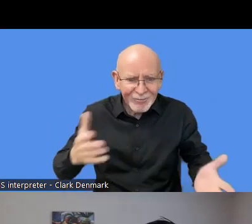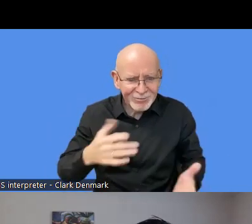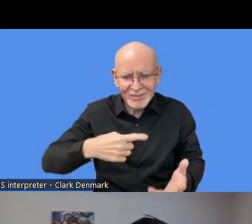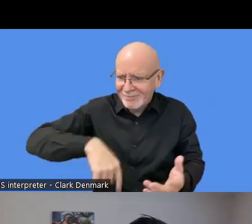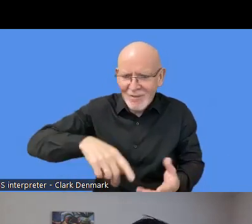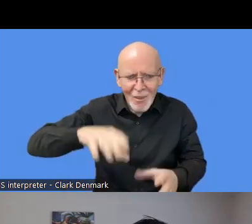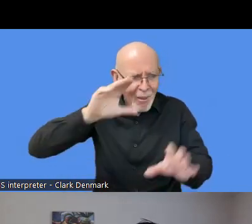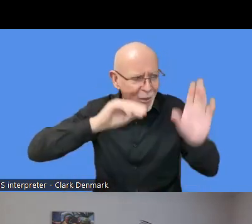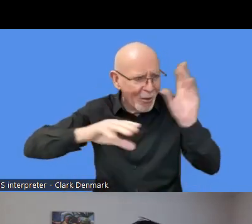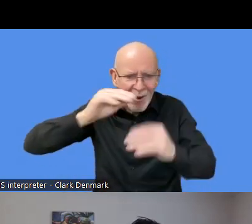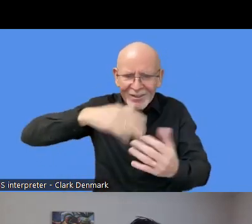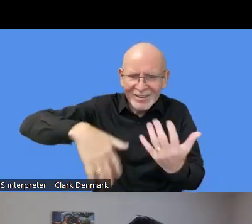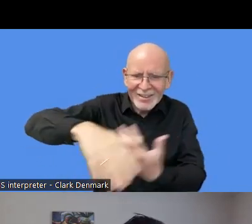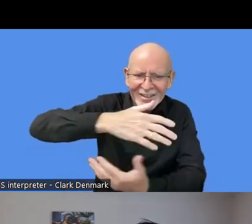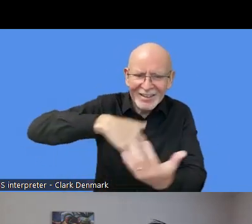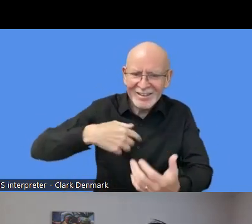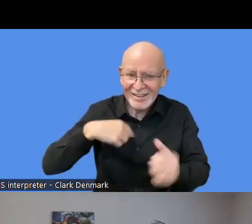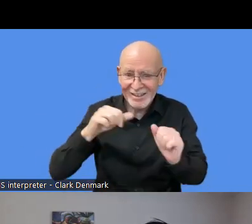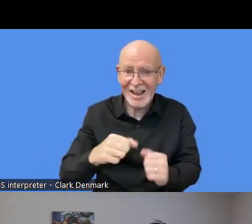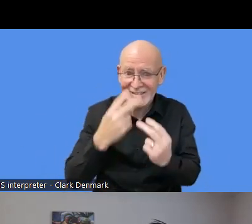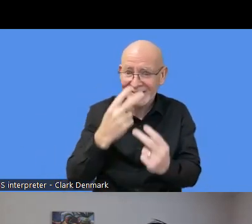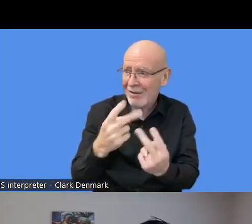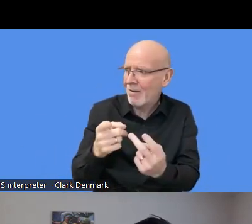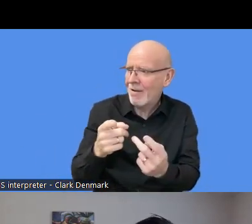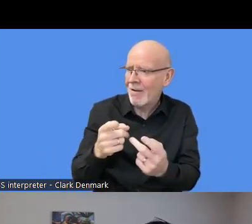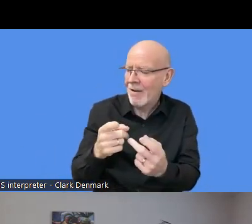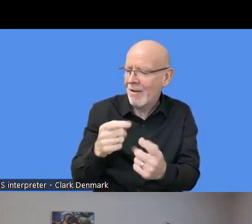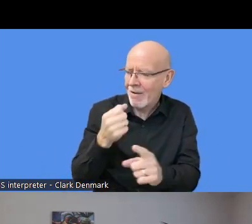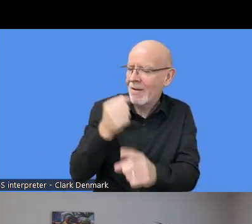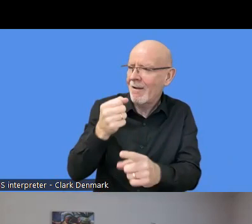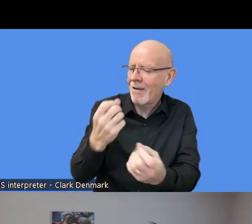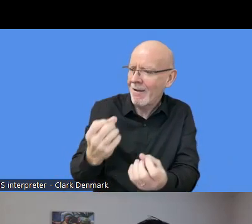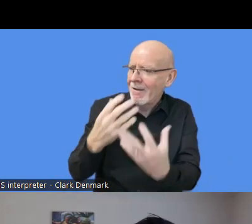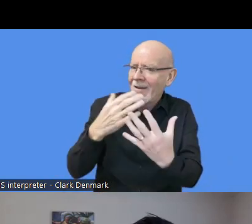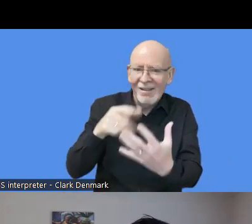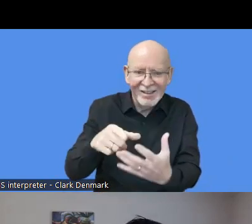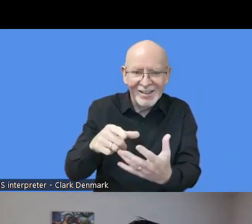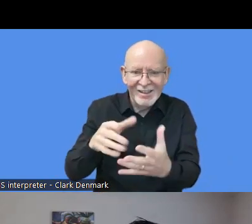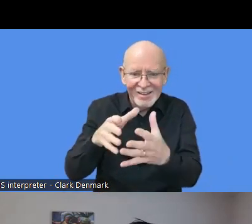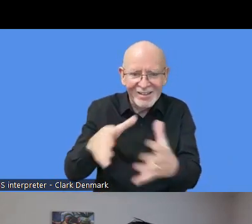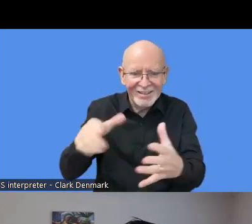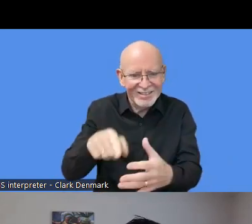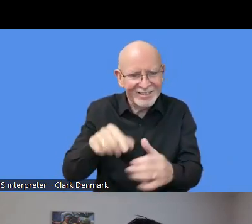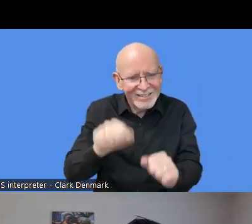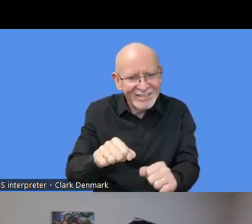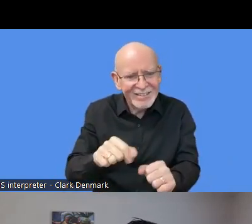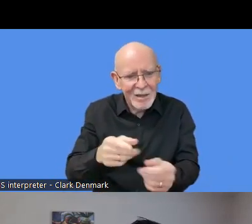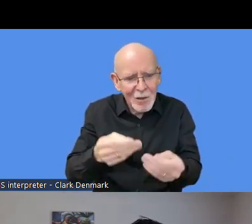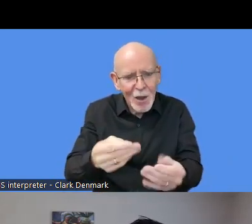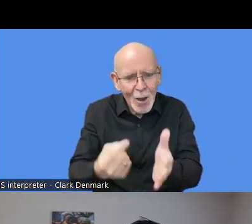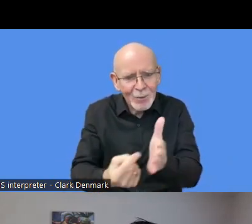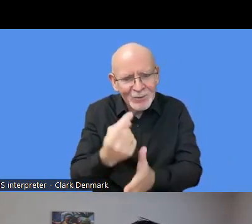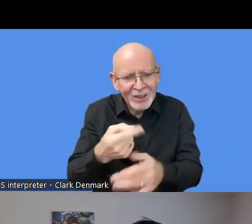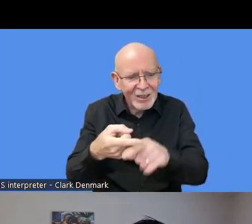the work that we're doing together, and to encourage you, and especially businesses, because we need more businesses, because